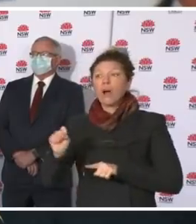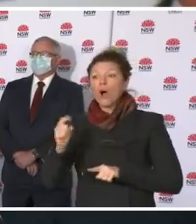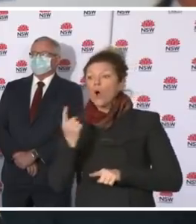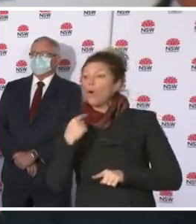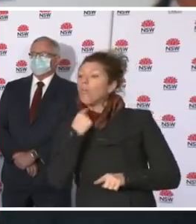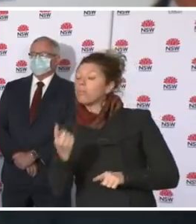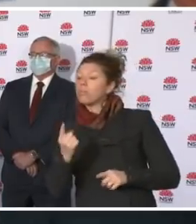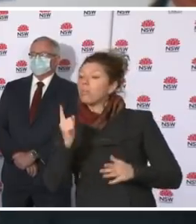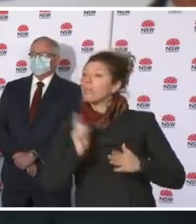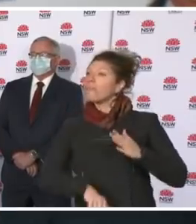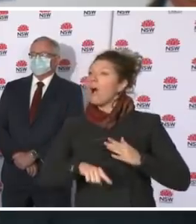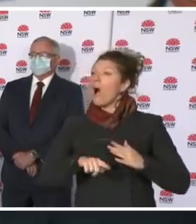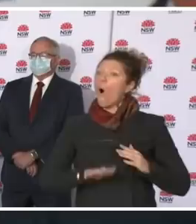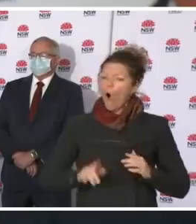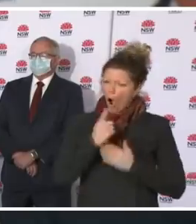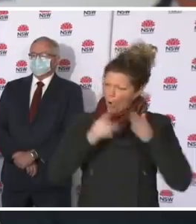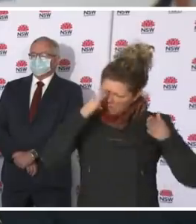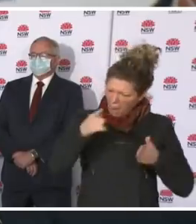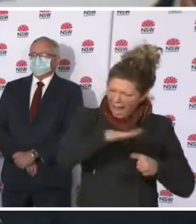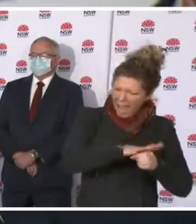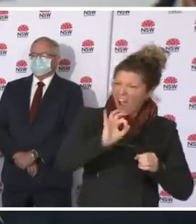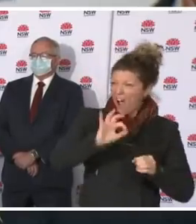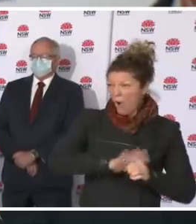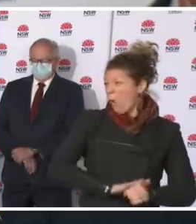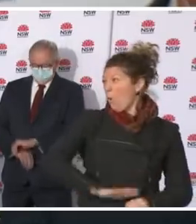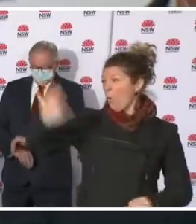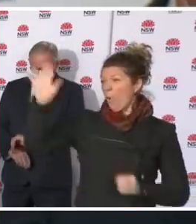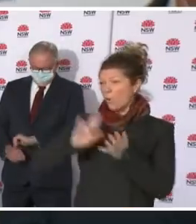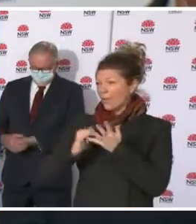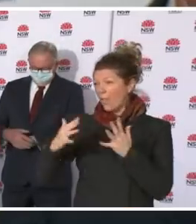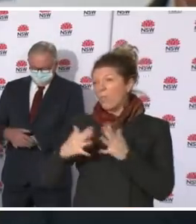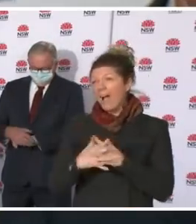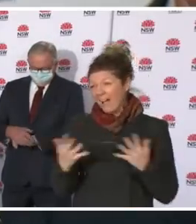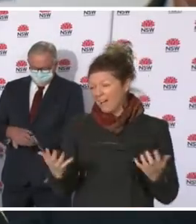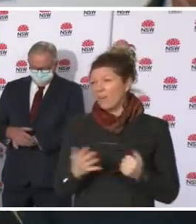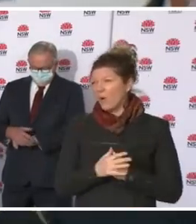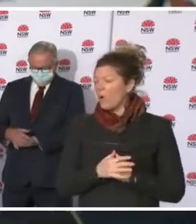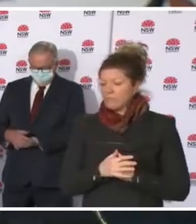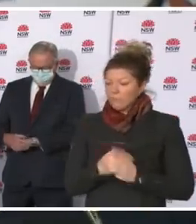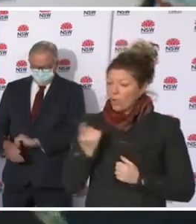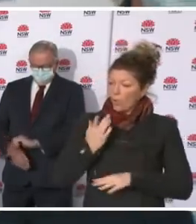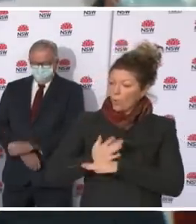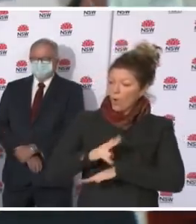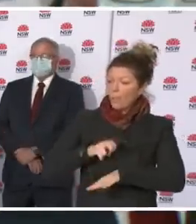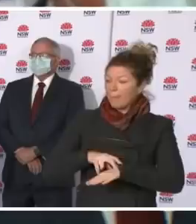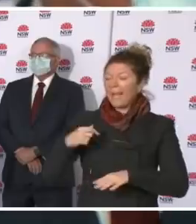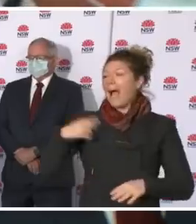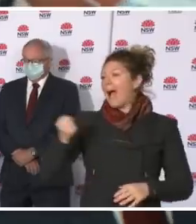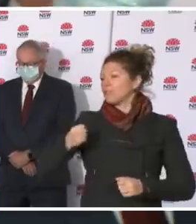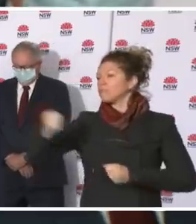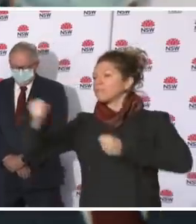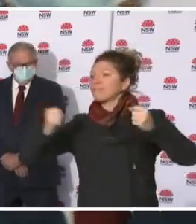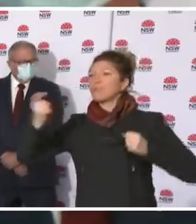continue to review those on a daily basis and move resources wherever is necessary. Thank you.